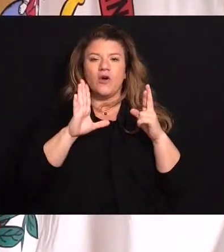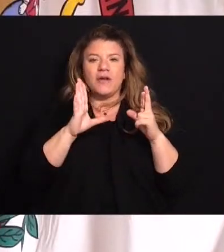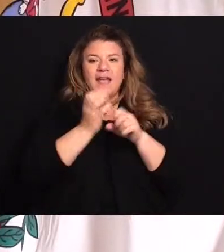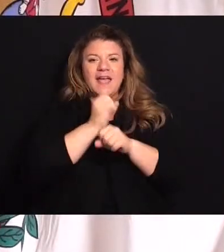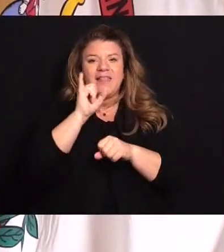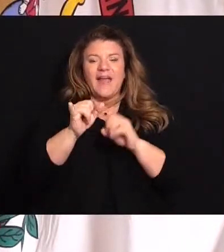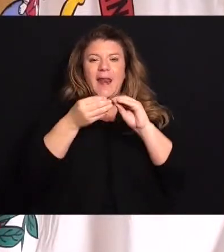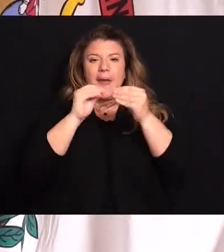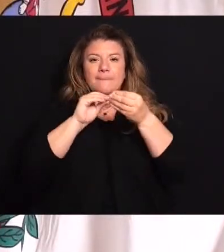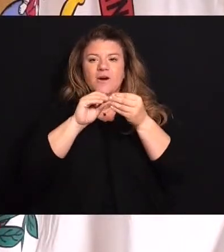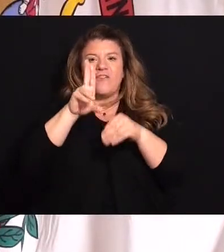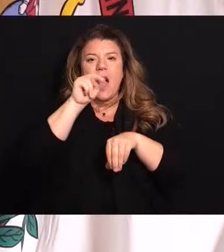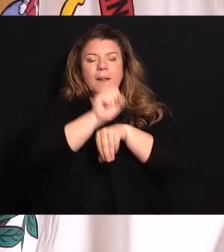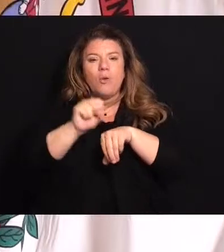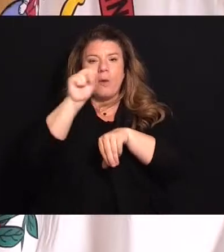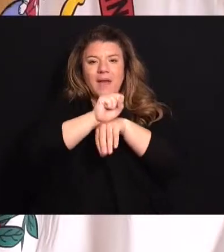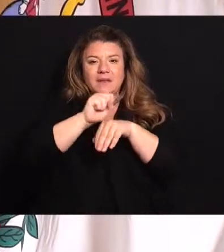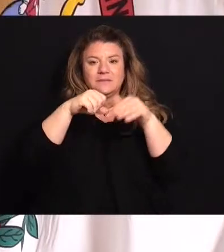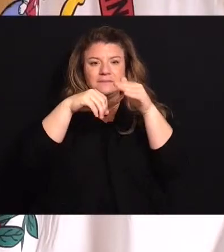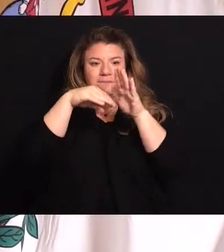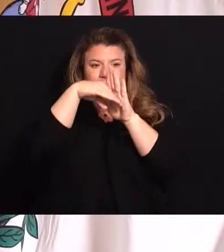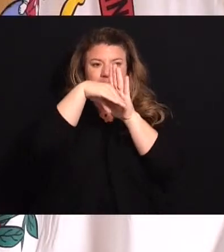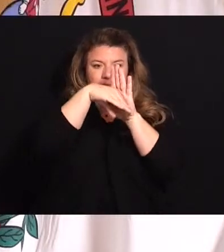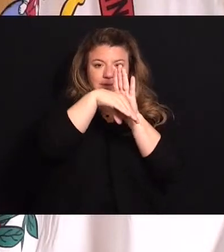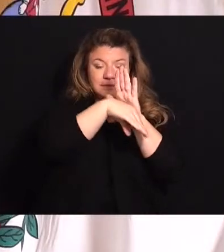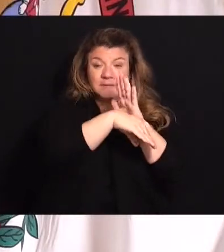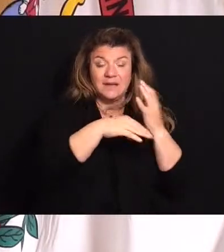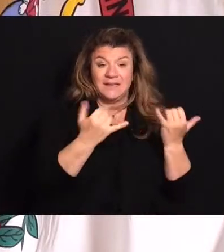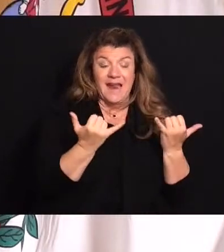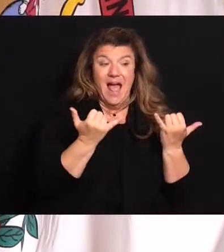lower, even lower than it is at record